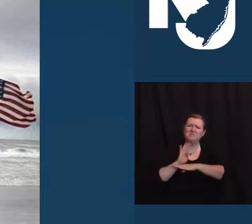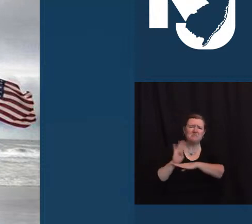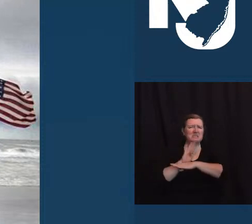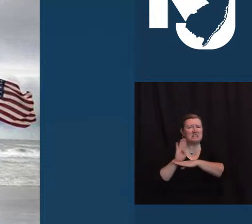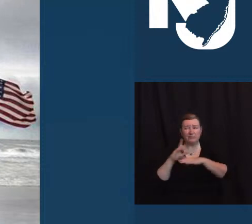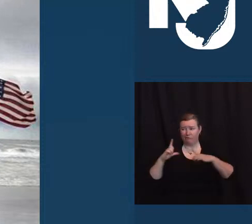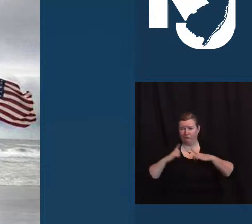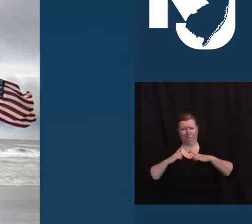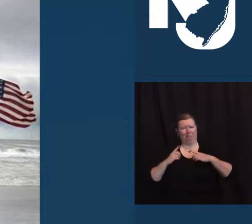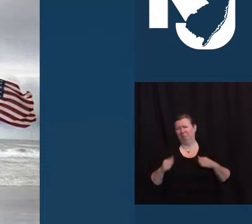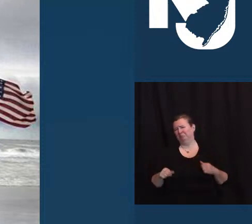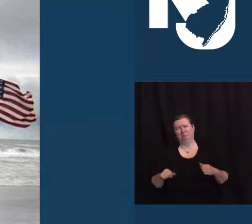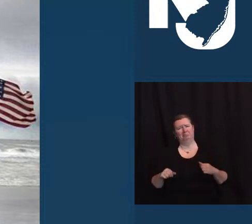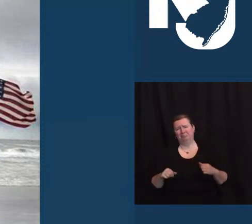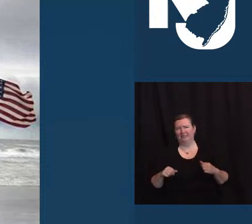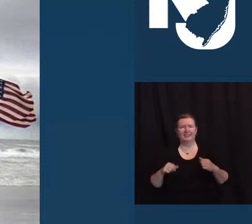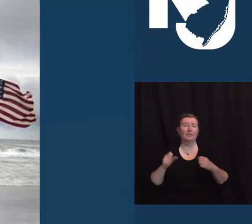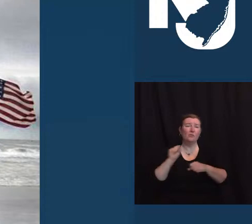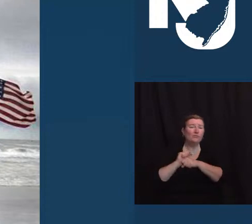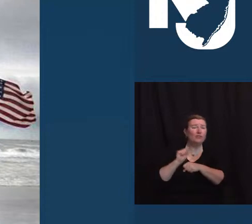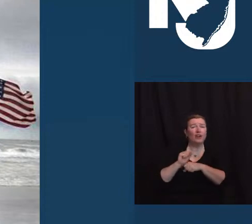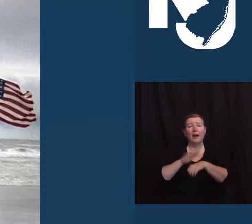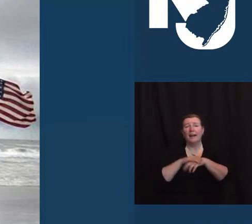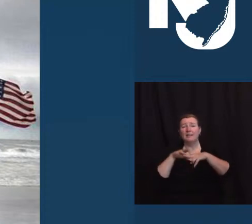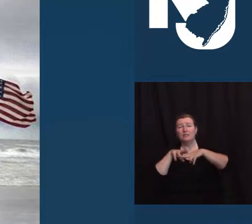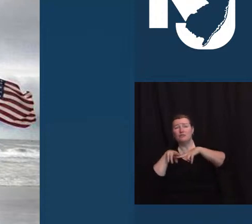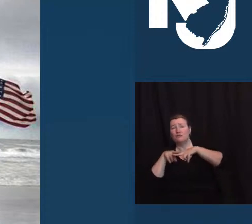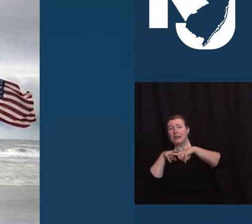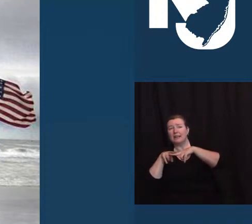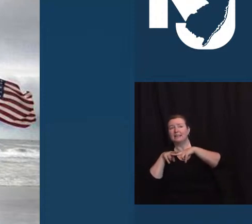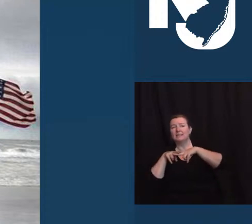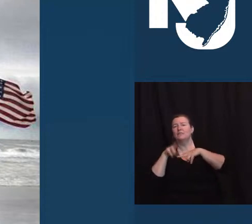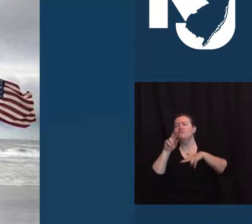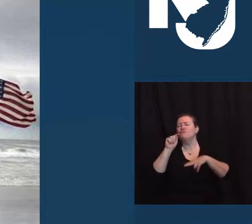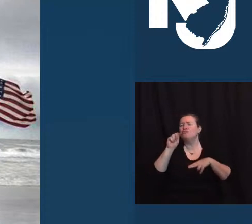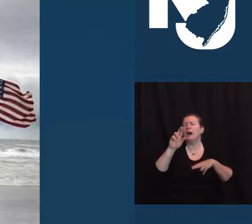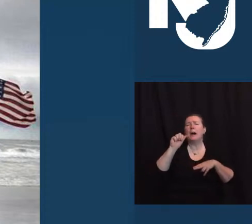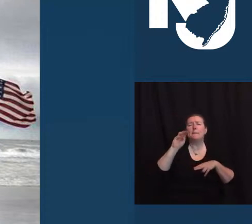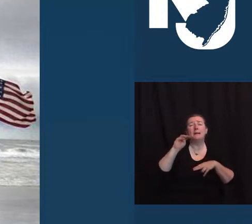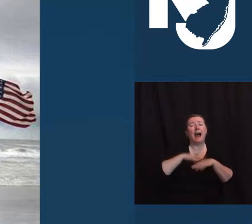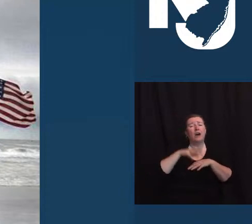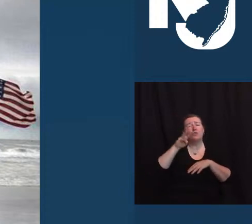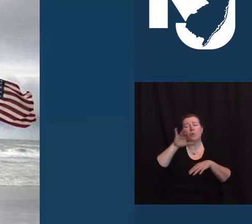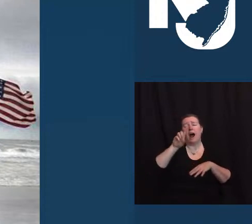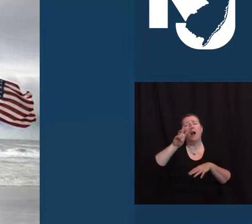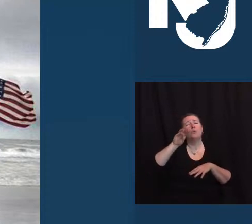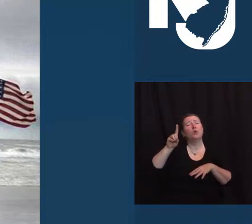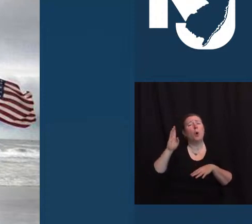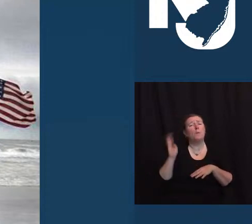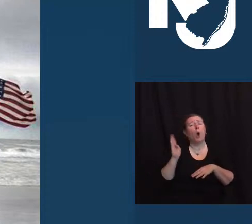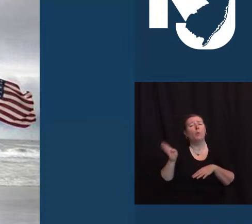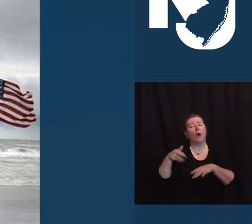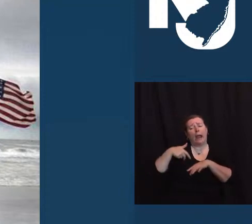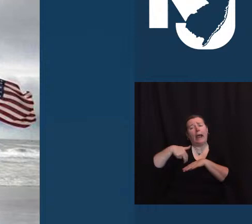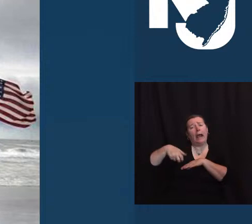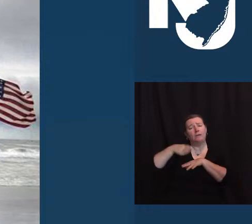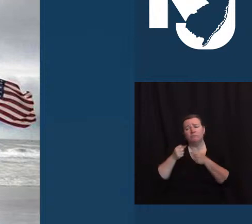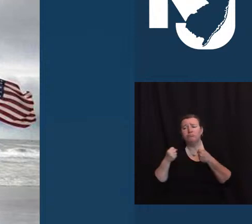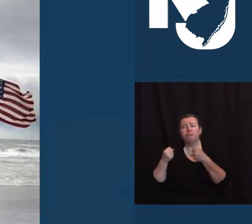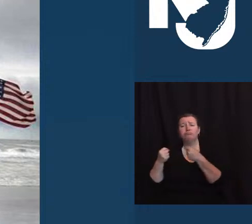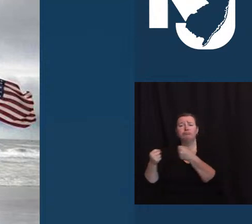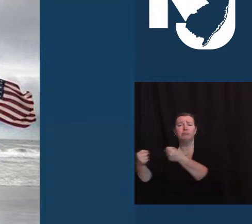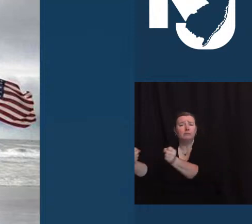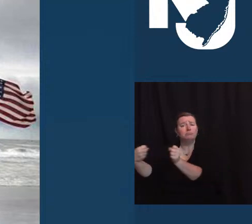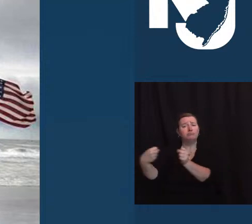iconic tram cars on the Wildwood Boardwalk in the summer, and going back to school at Cumberland County College and earning his associate's